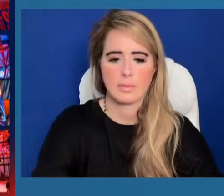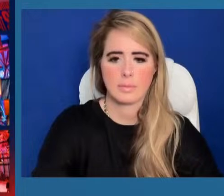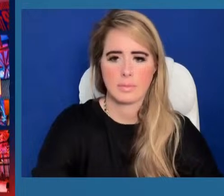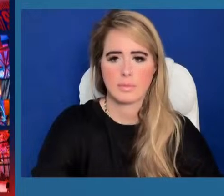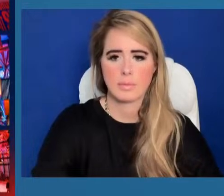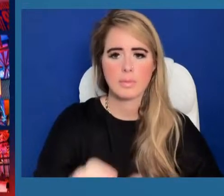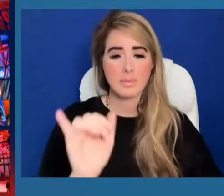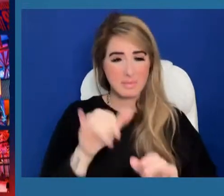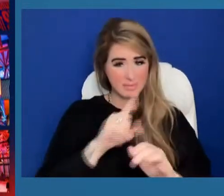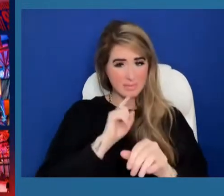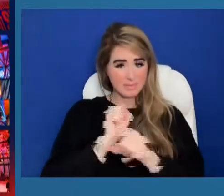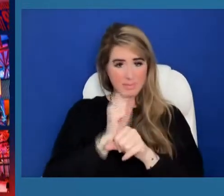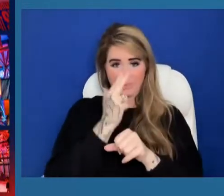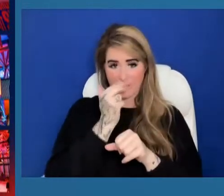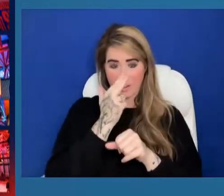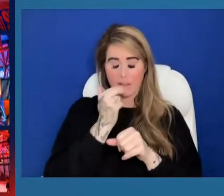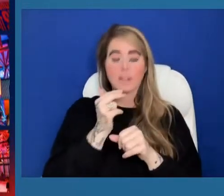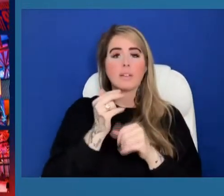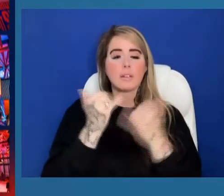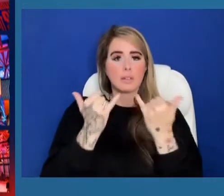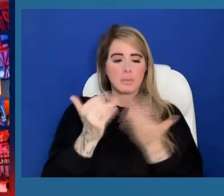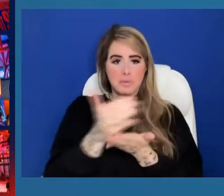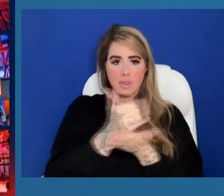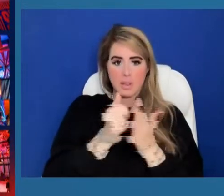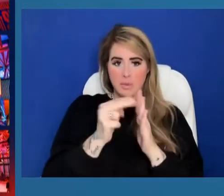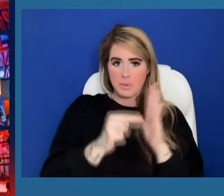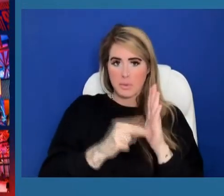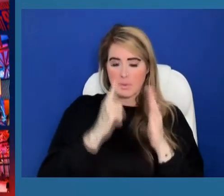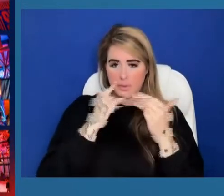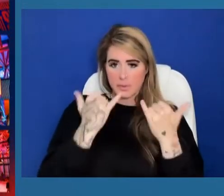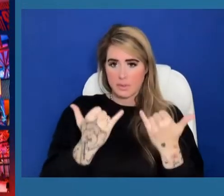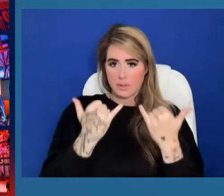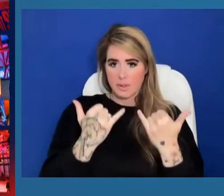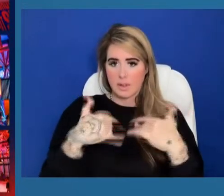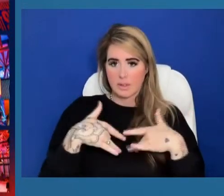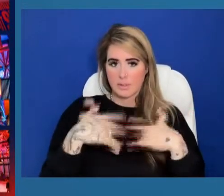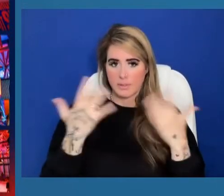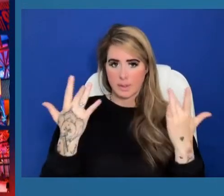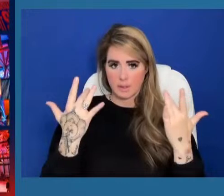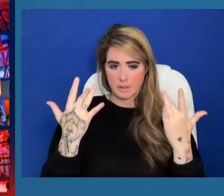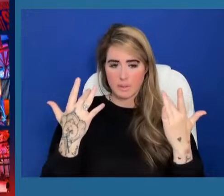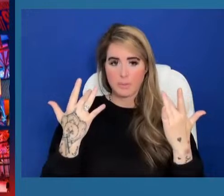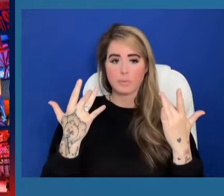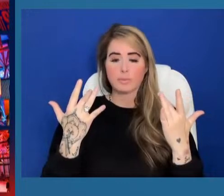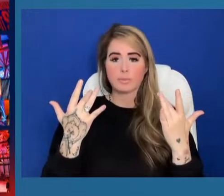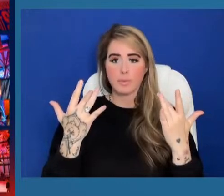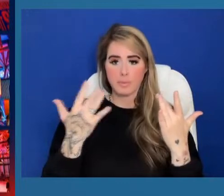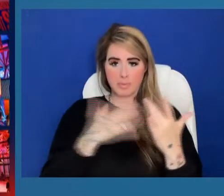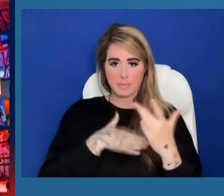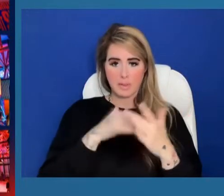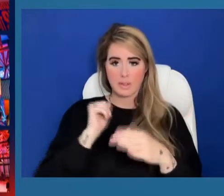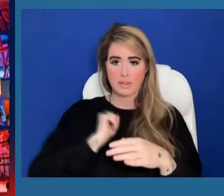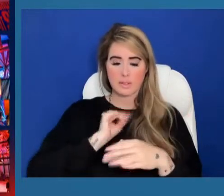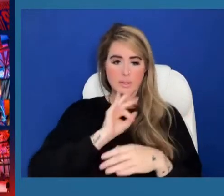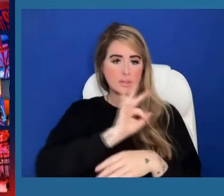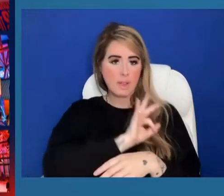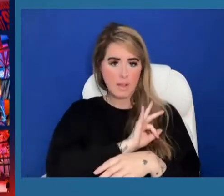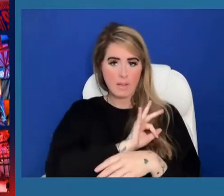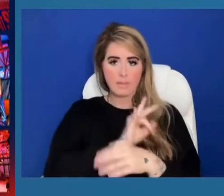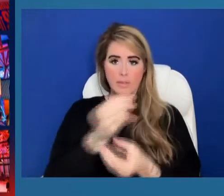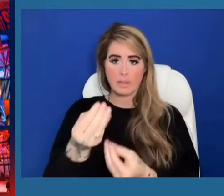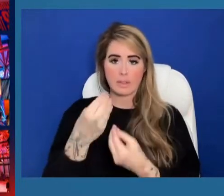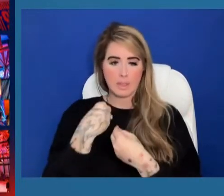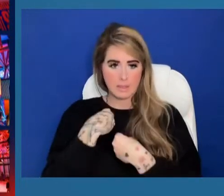You know, while gathering notes for today's event, my staff handed me a lot